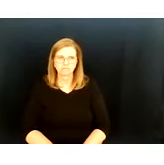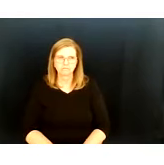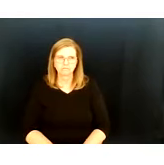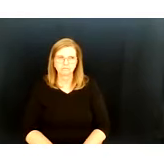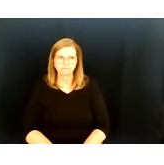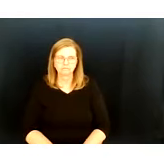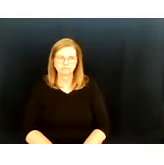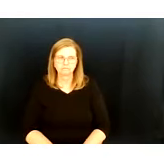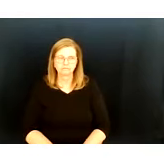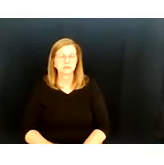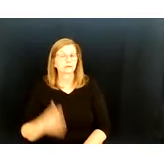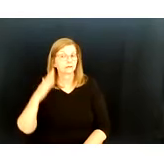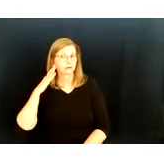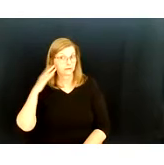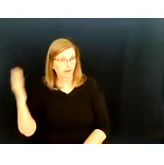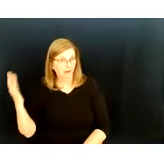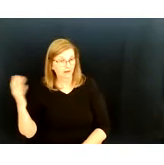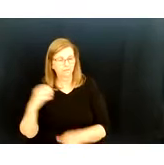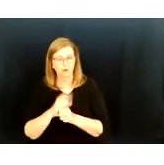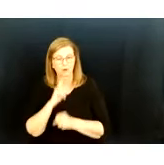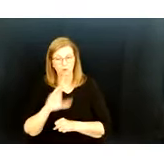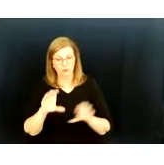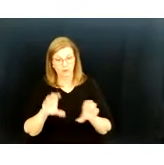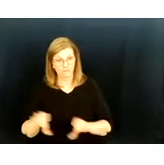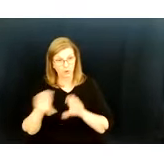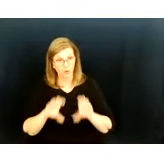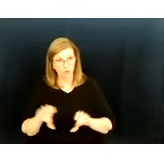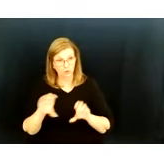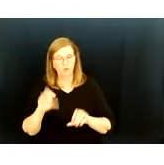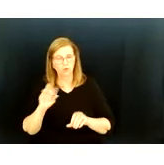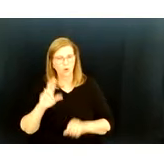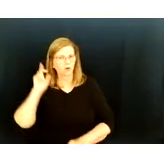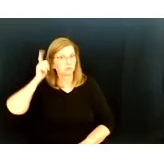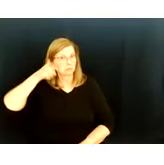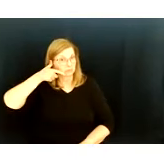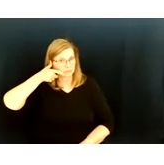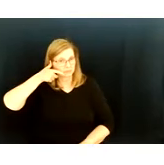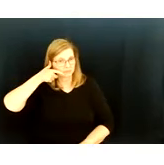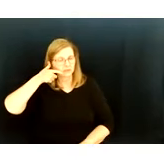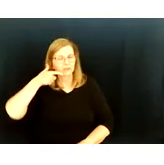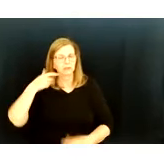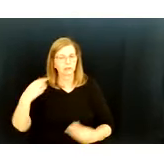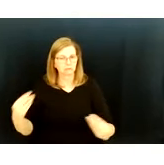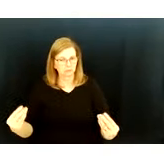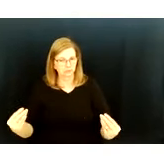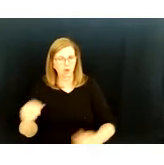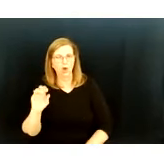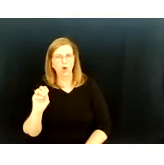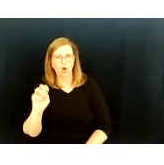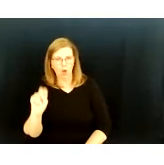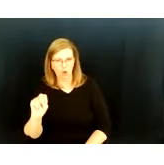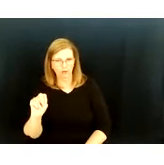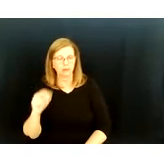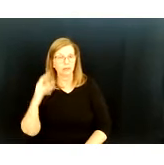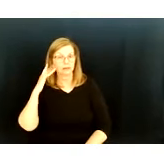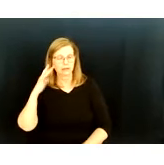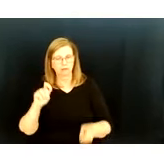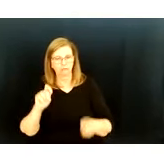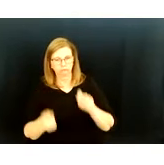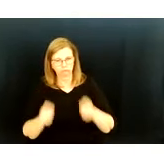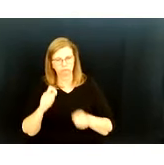Audio. Make sure your computer or headphone set speakers are turned on and the volume is adjusted to